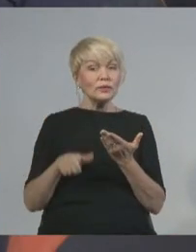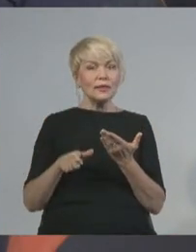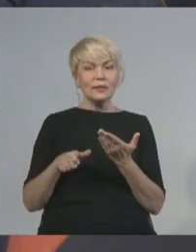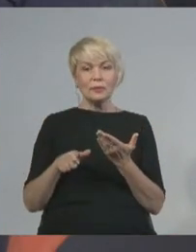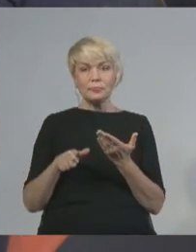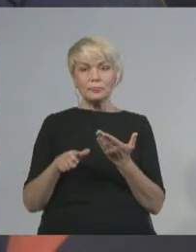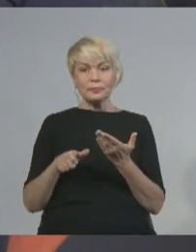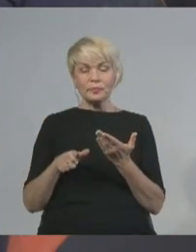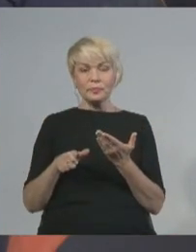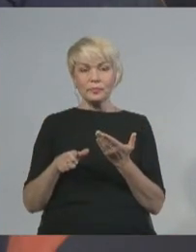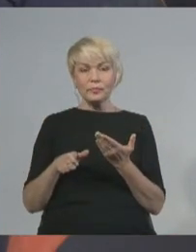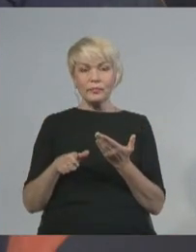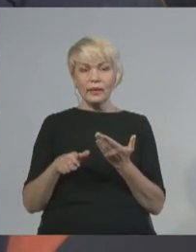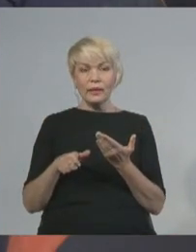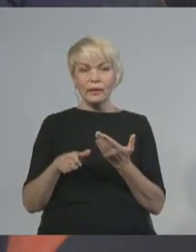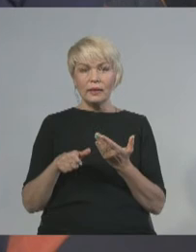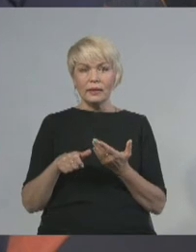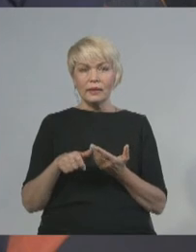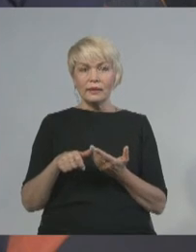people